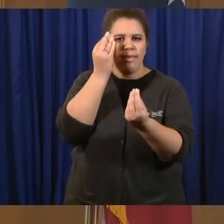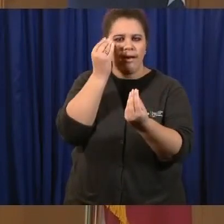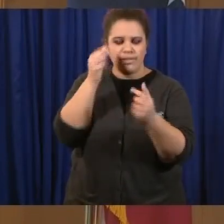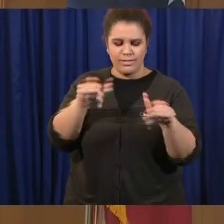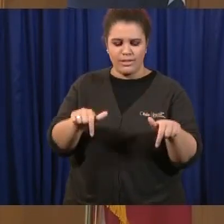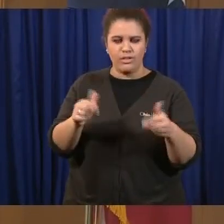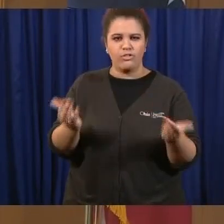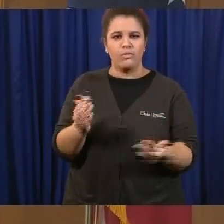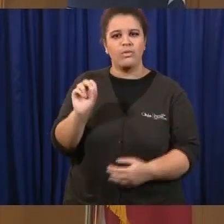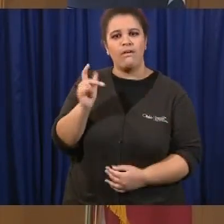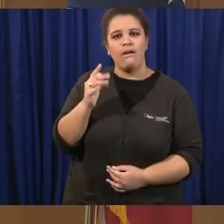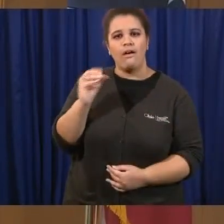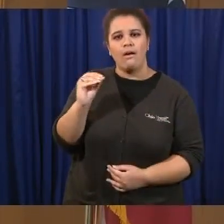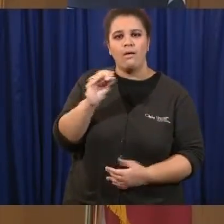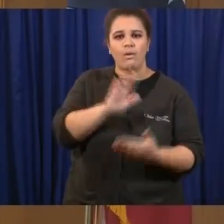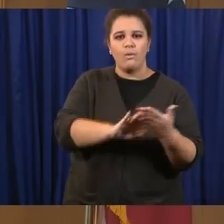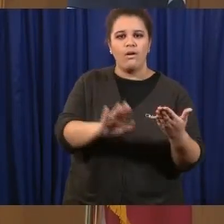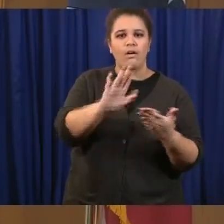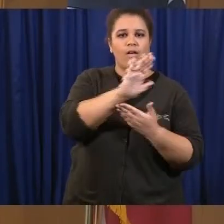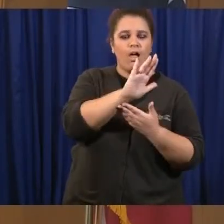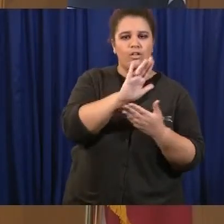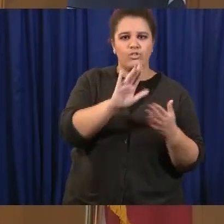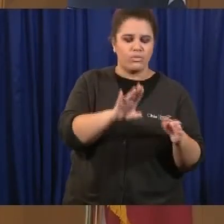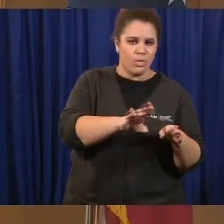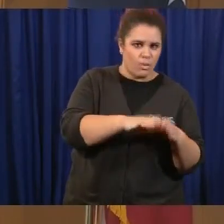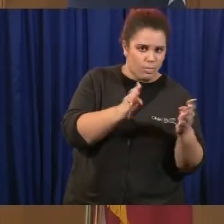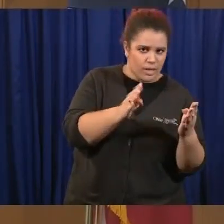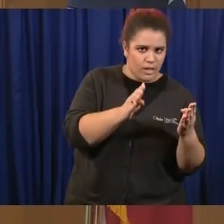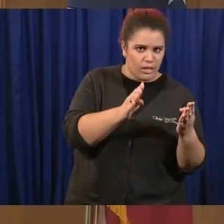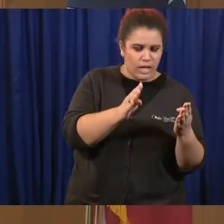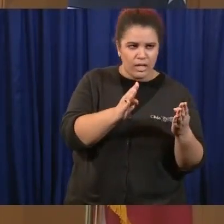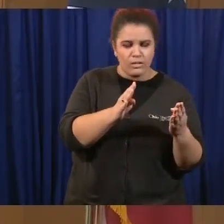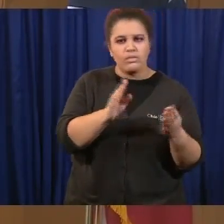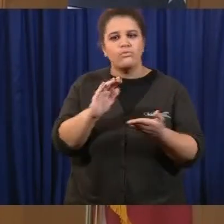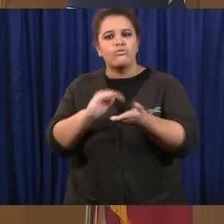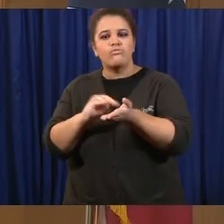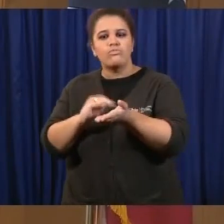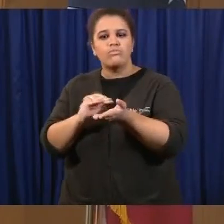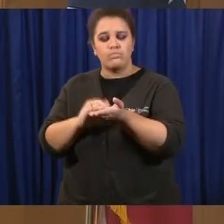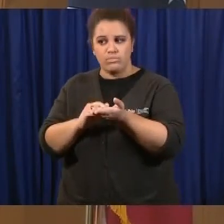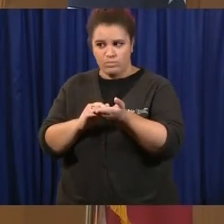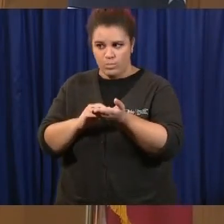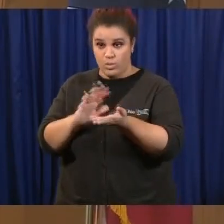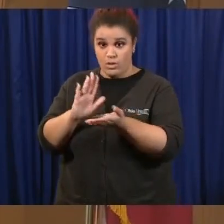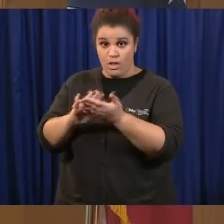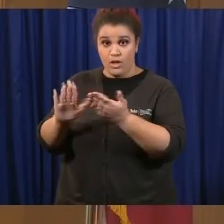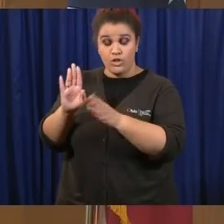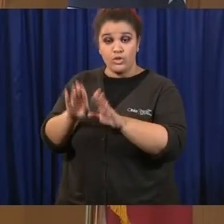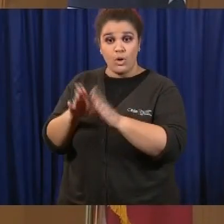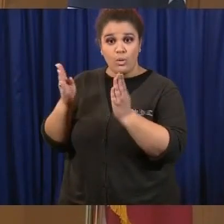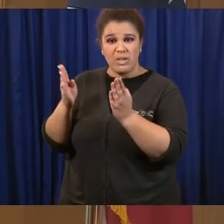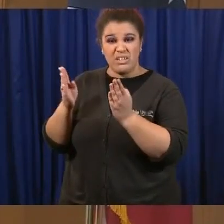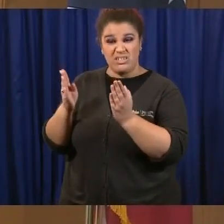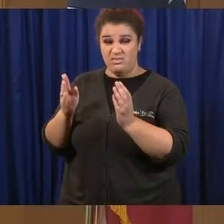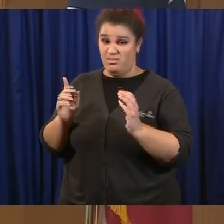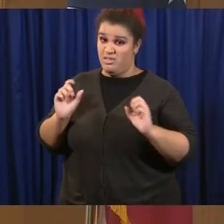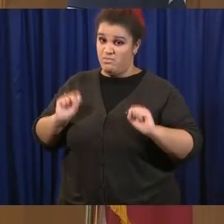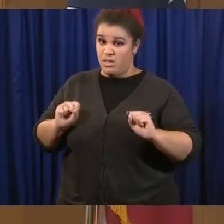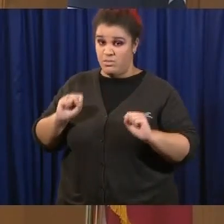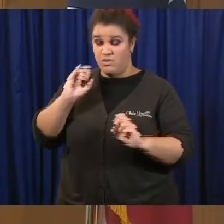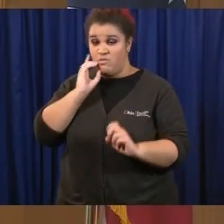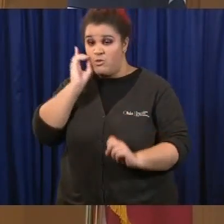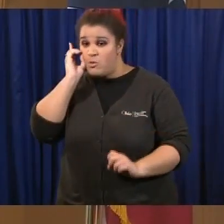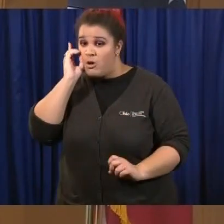state. And for Dr. Acton, how, if they do open, would college students be able to practice social distancing if they're in the dorms, cafeterias,